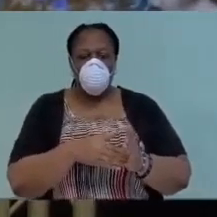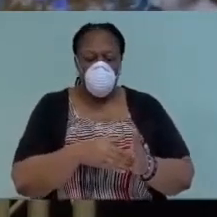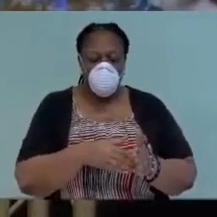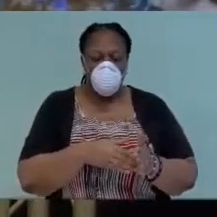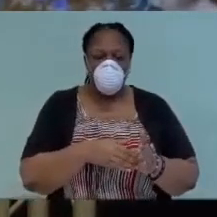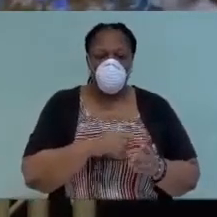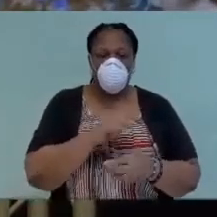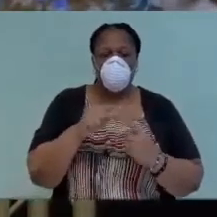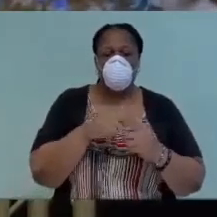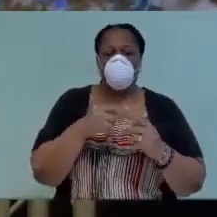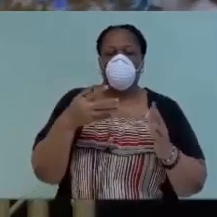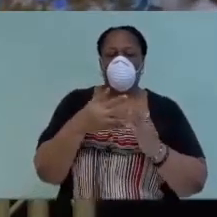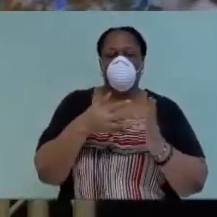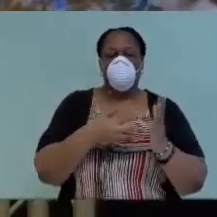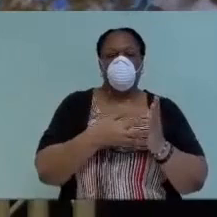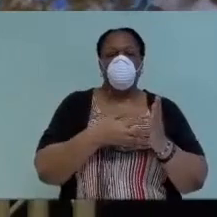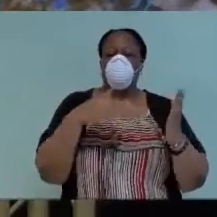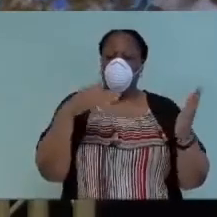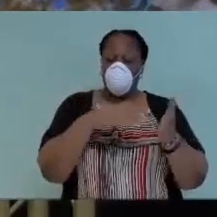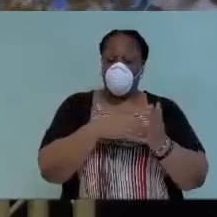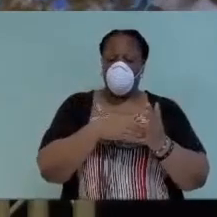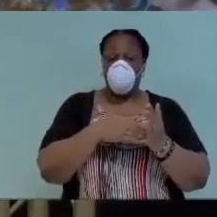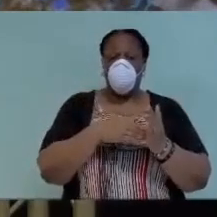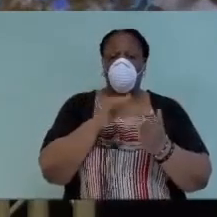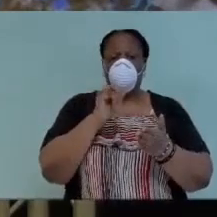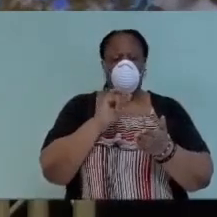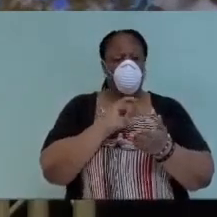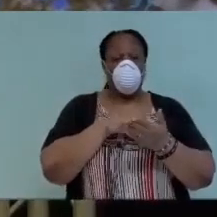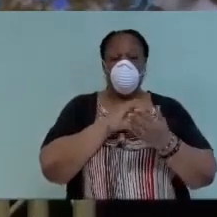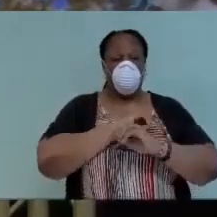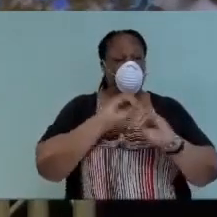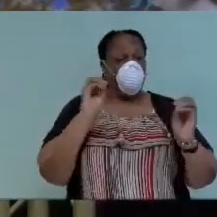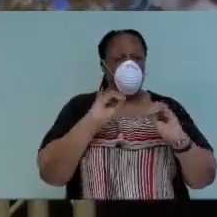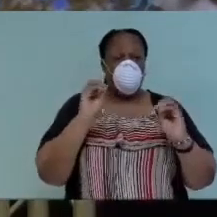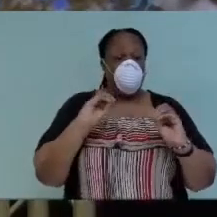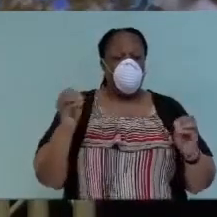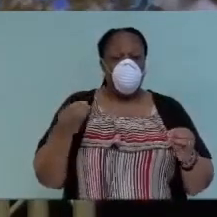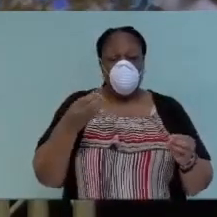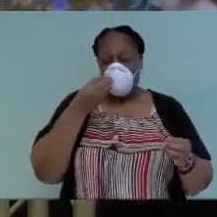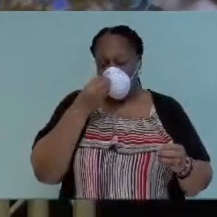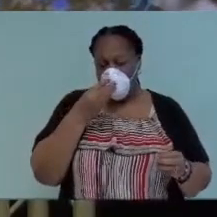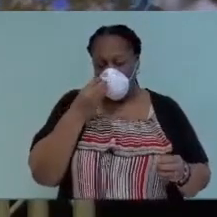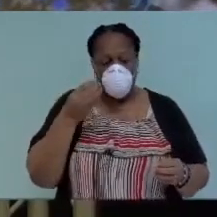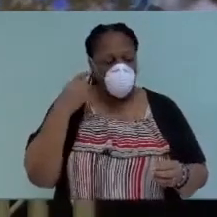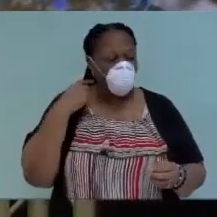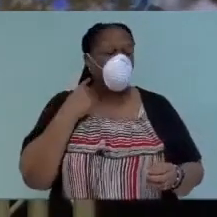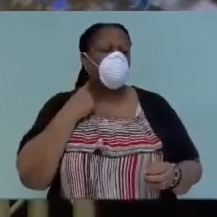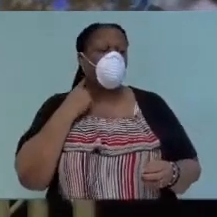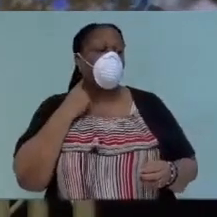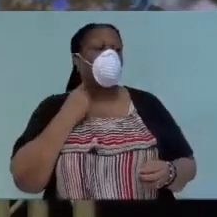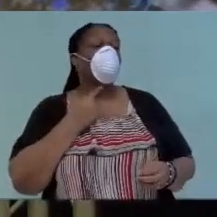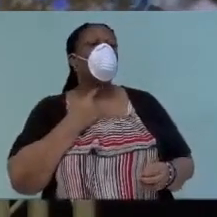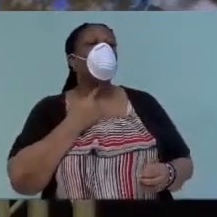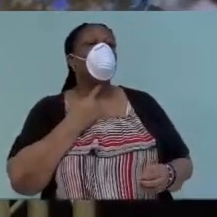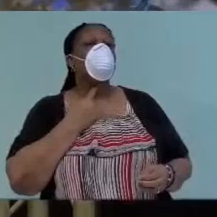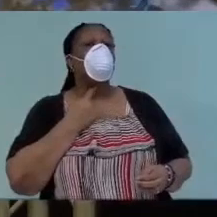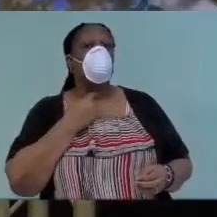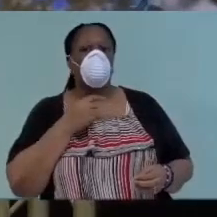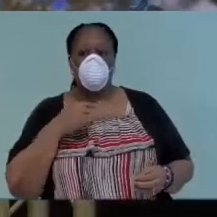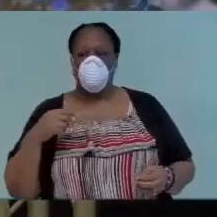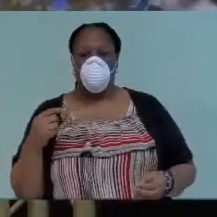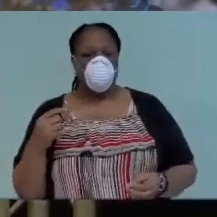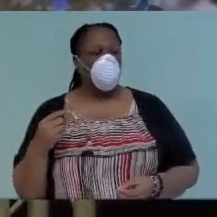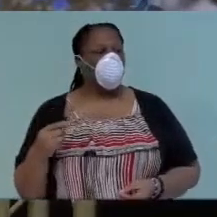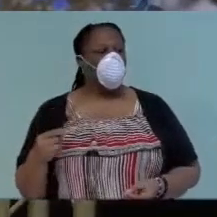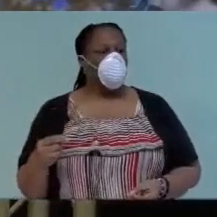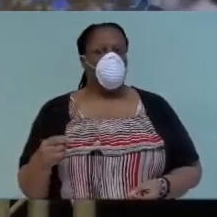before, that is after respiratory symptoms and fever have resolved. However, a patient's throat swab may show low